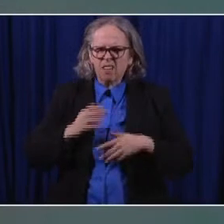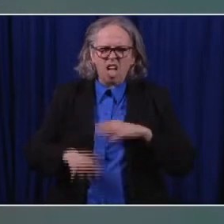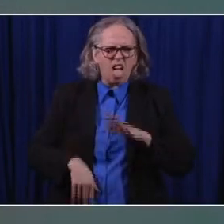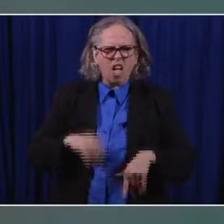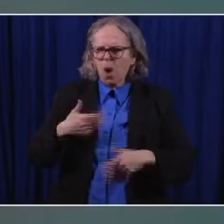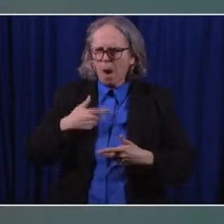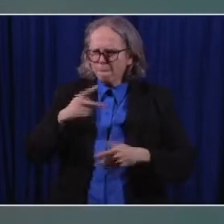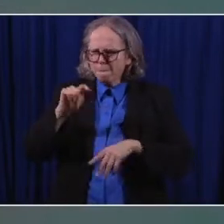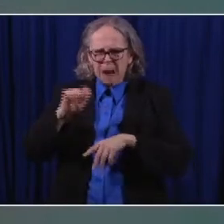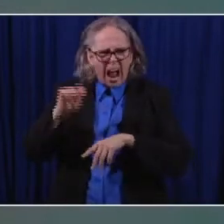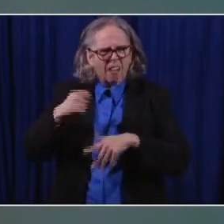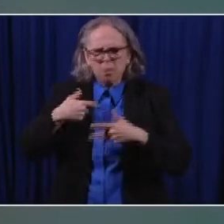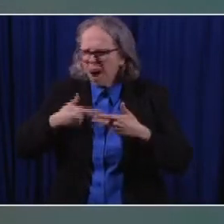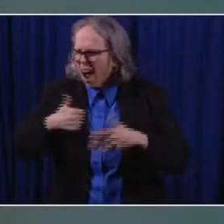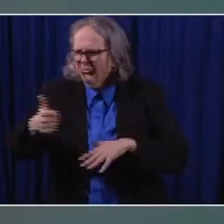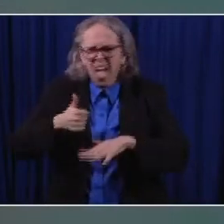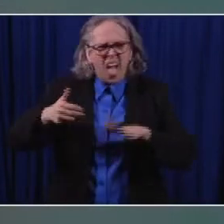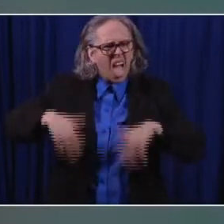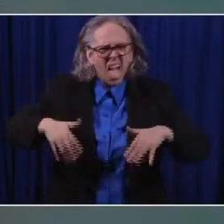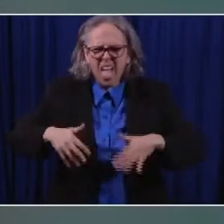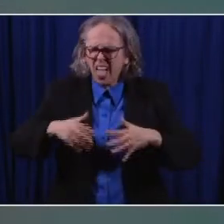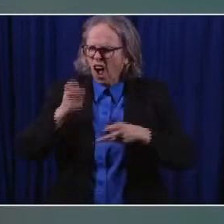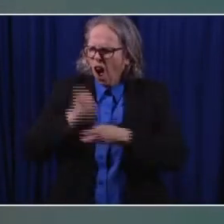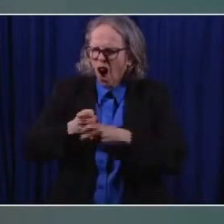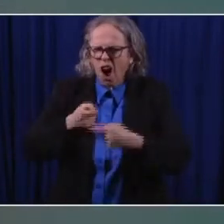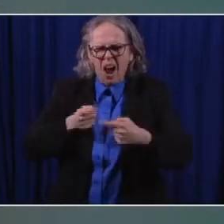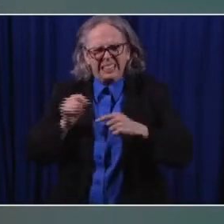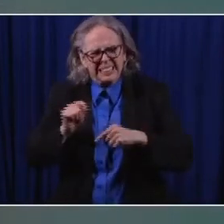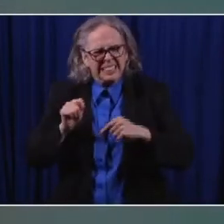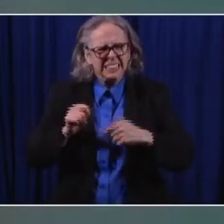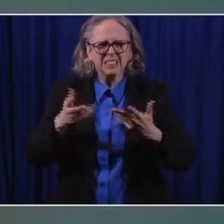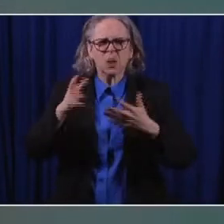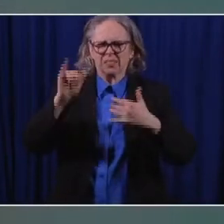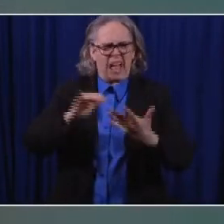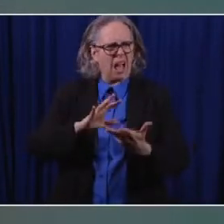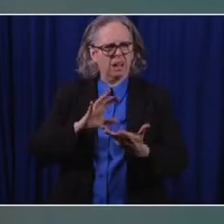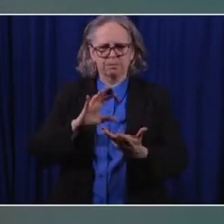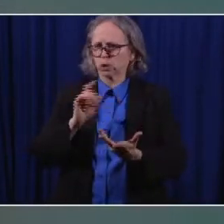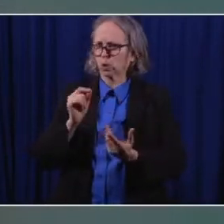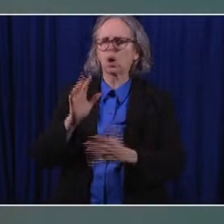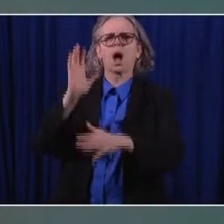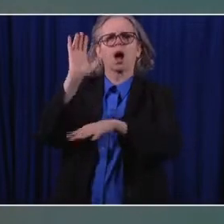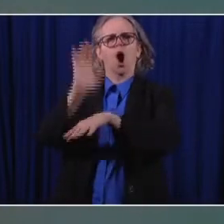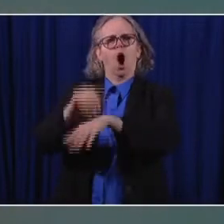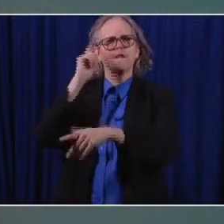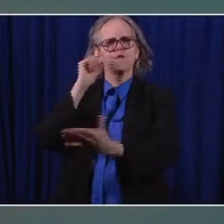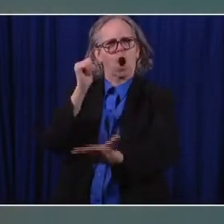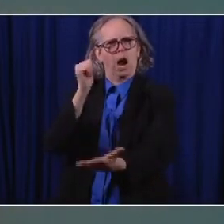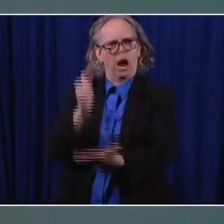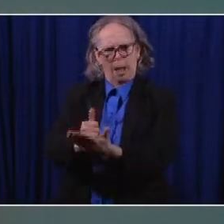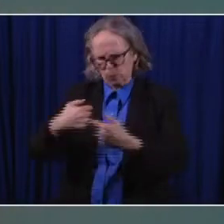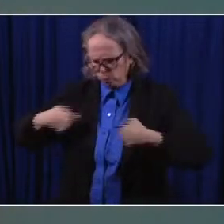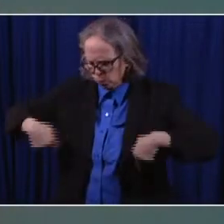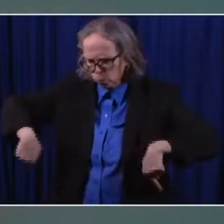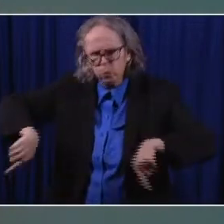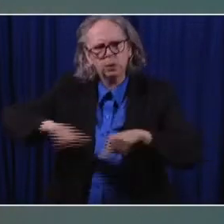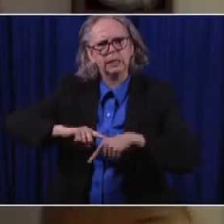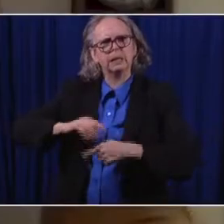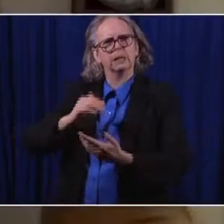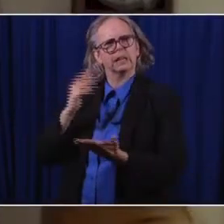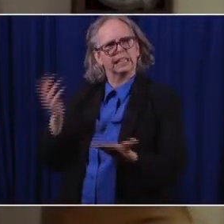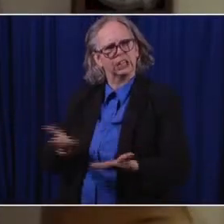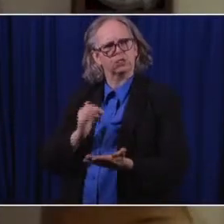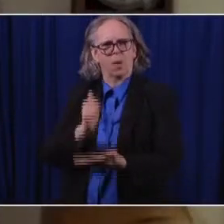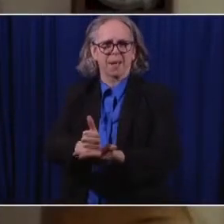that can help you with that, great. But if you can't, we're here to help you, because we want everybody to really make it through this. And tell